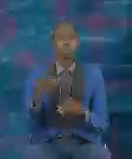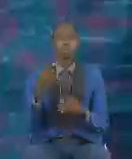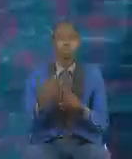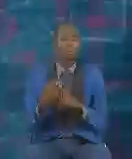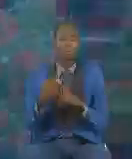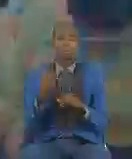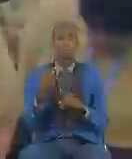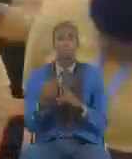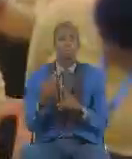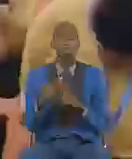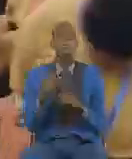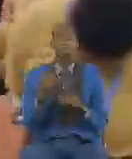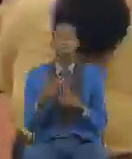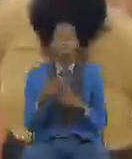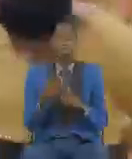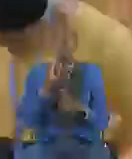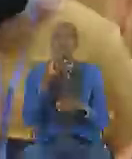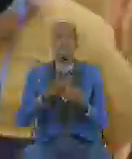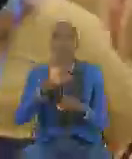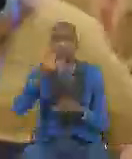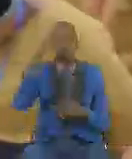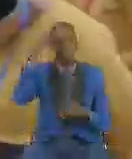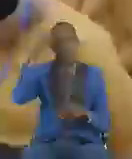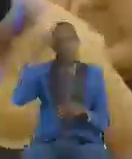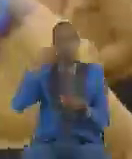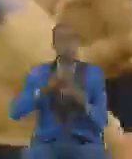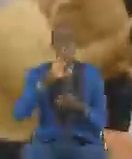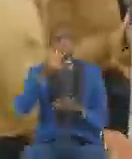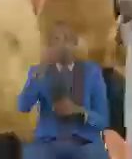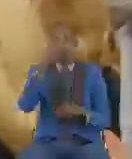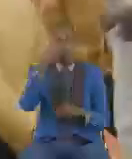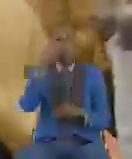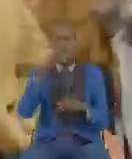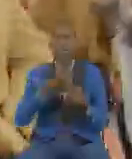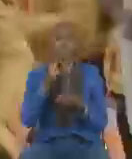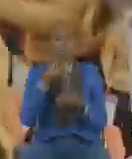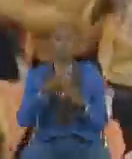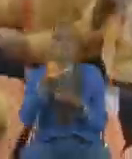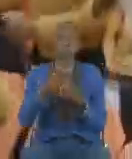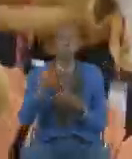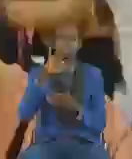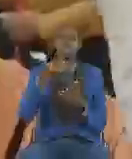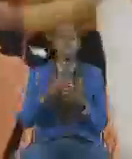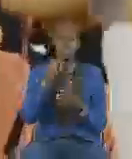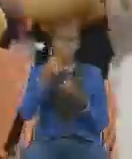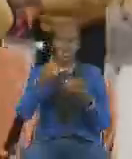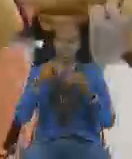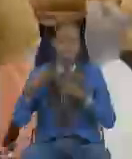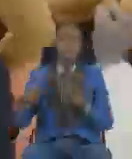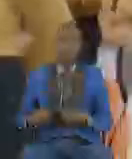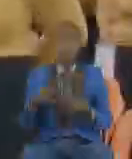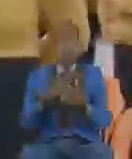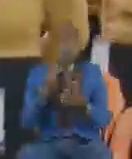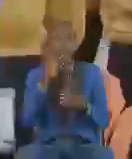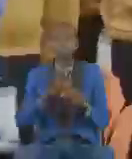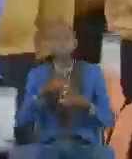the word is in your brain. It's in your mind. It's in your spirit. It's in your heart. It's in your life.